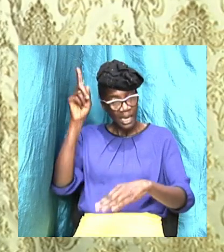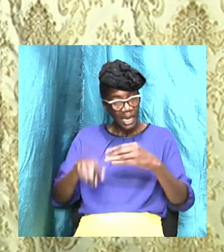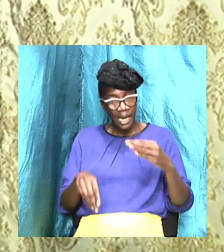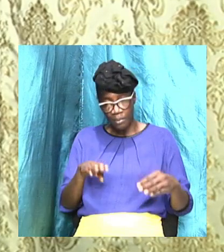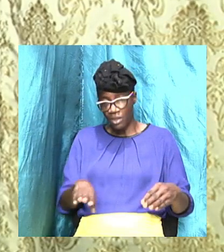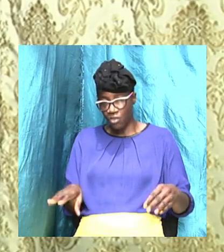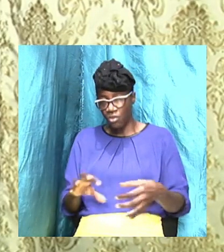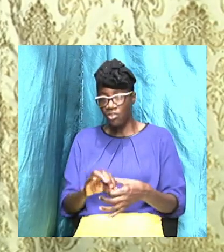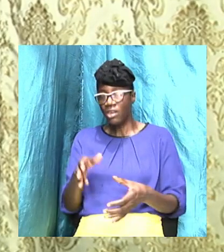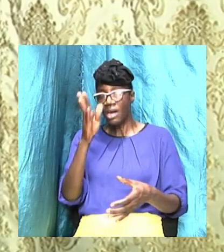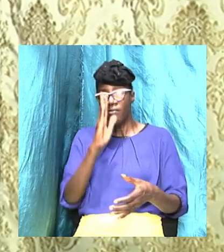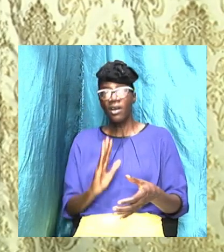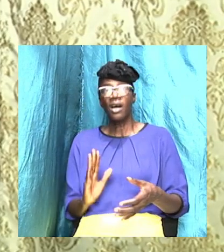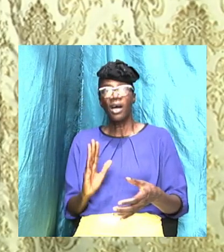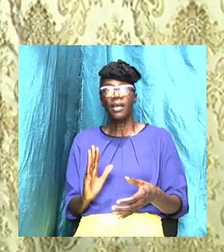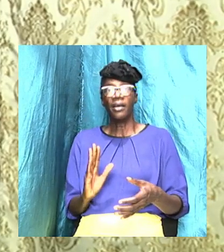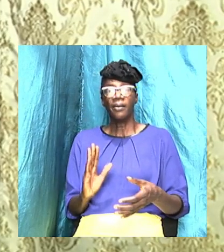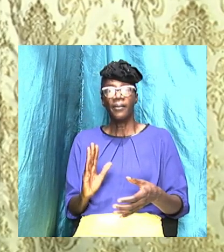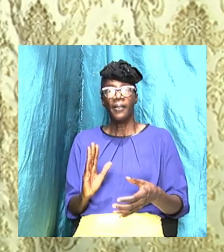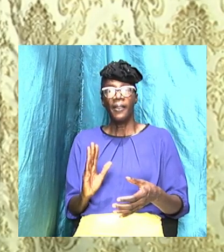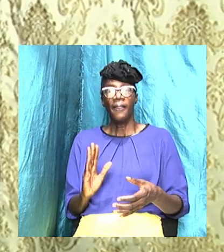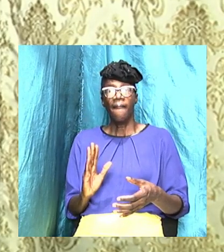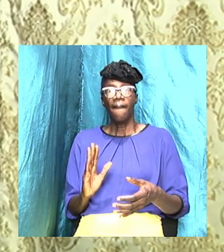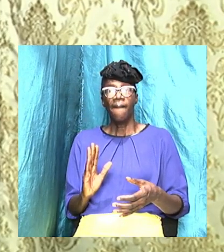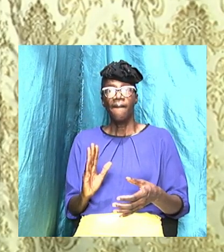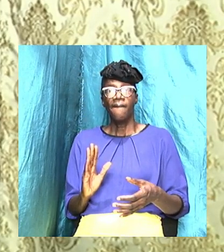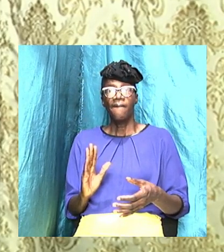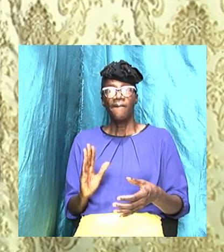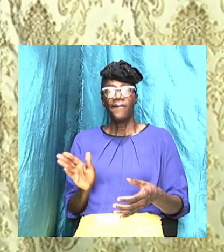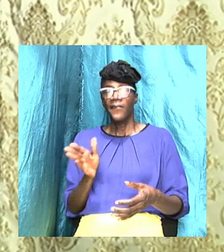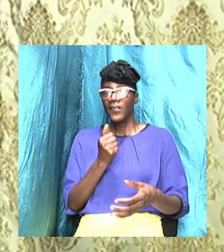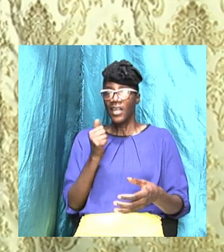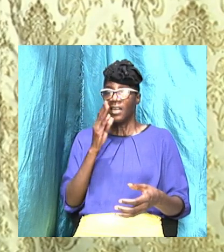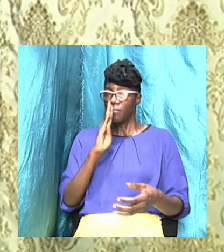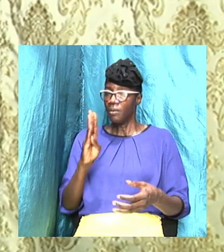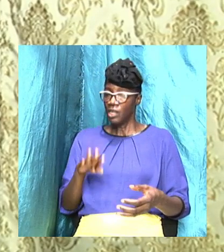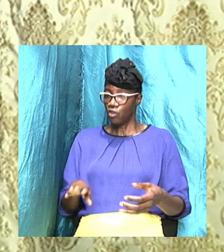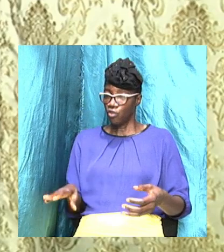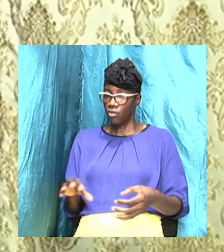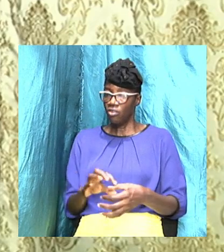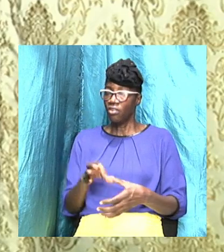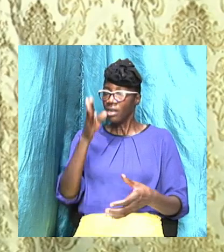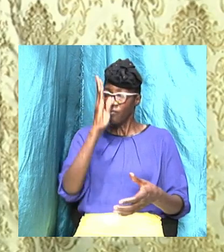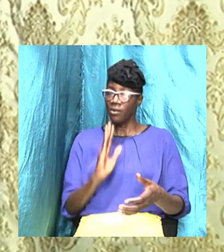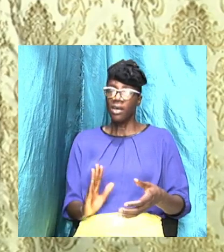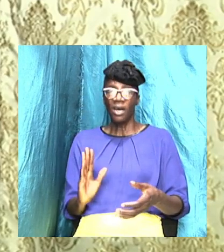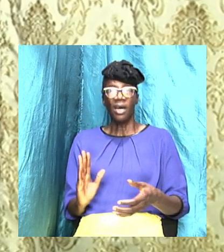of God. Amen. And being children of God,